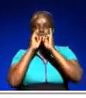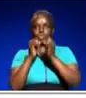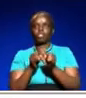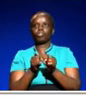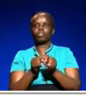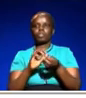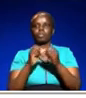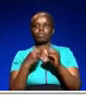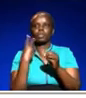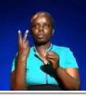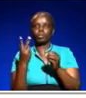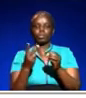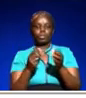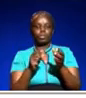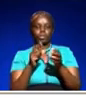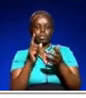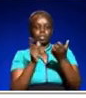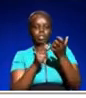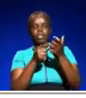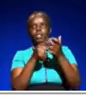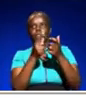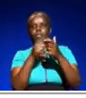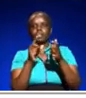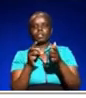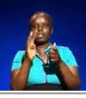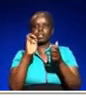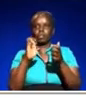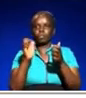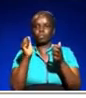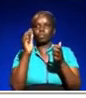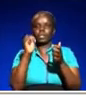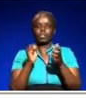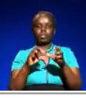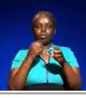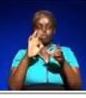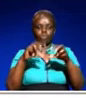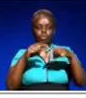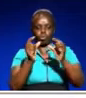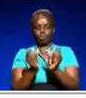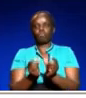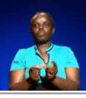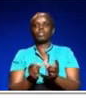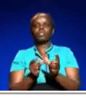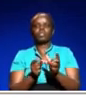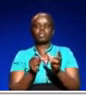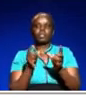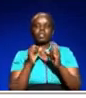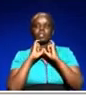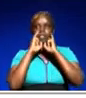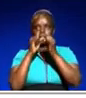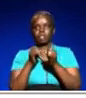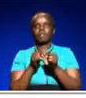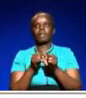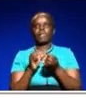2, calculate the mean of ungrouped data with frequencies. And